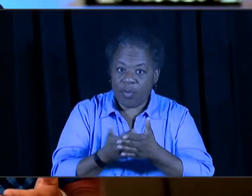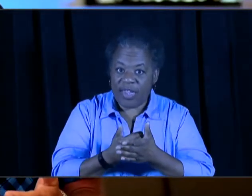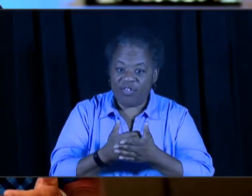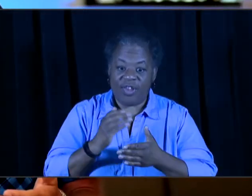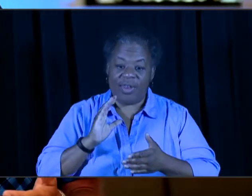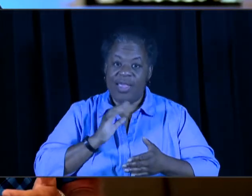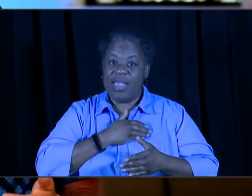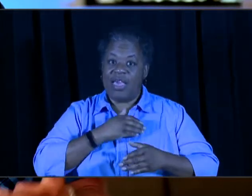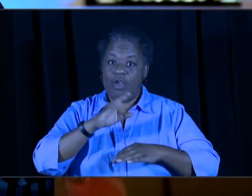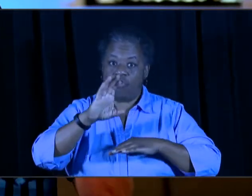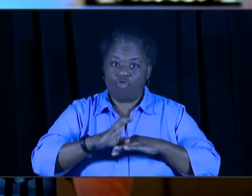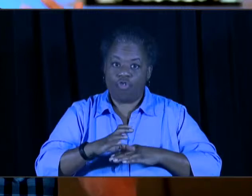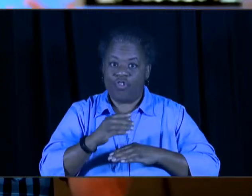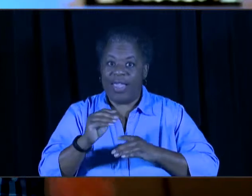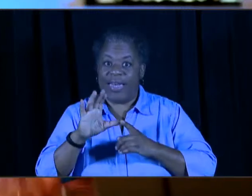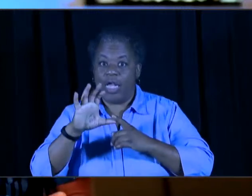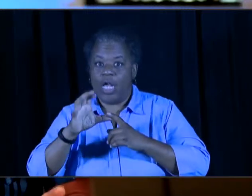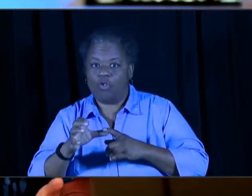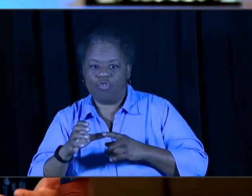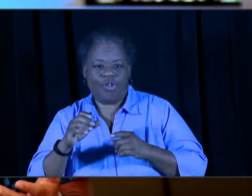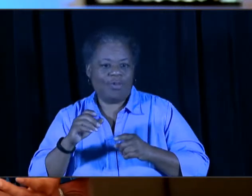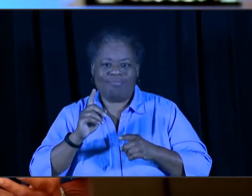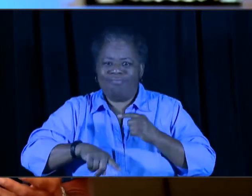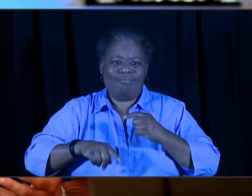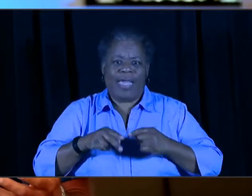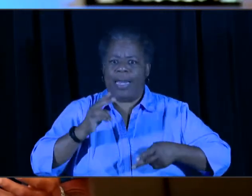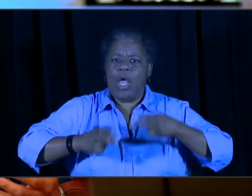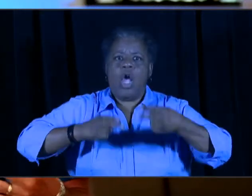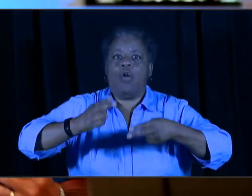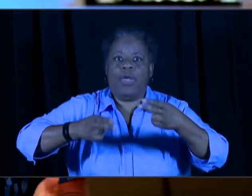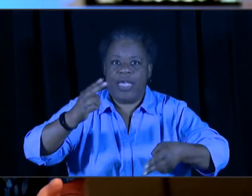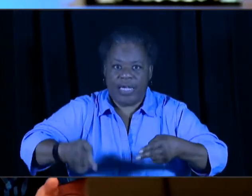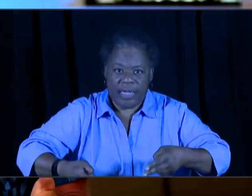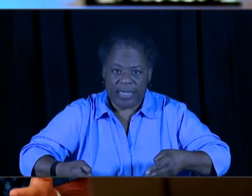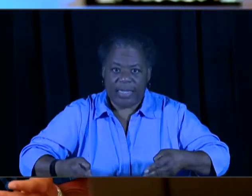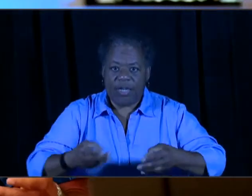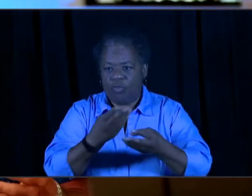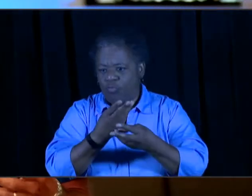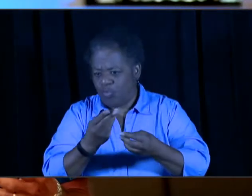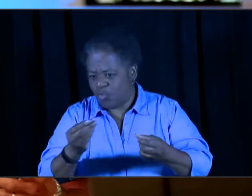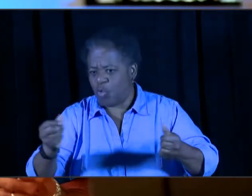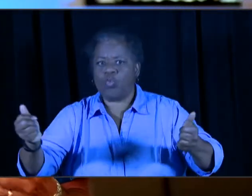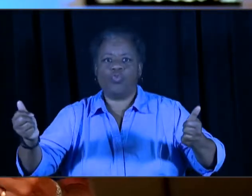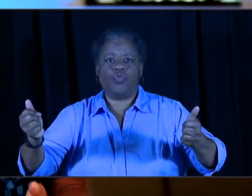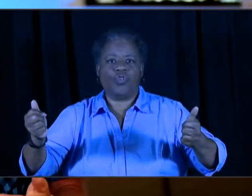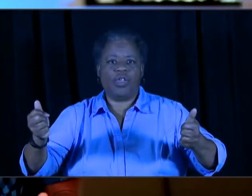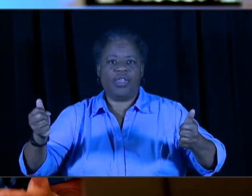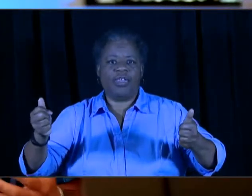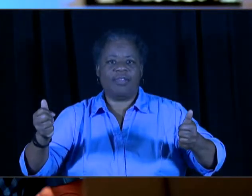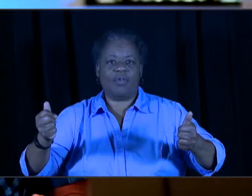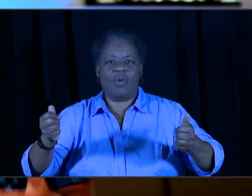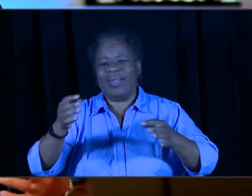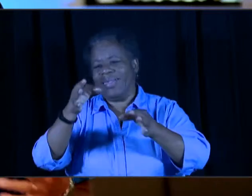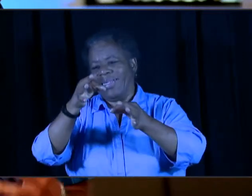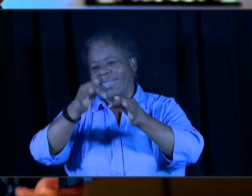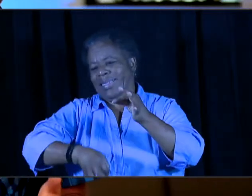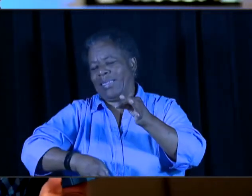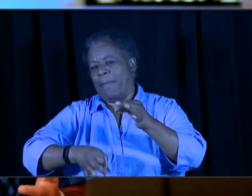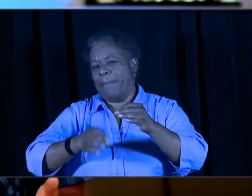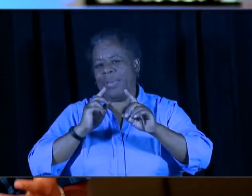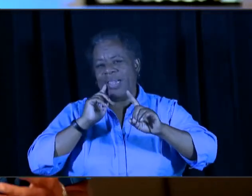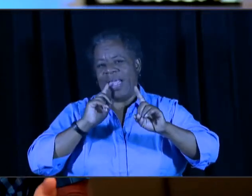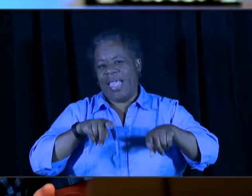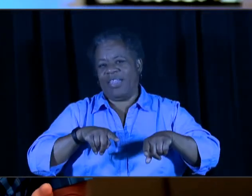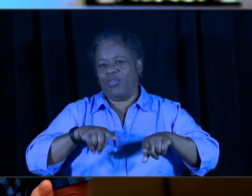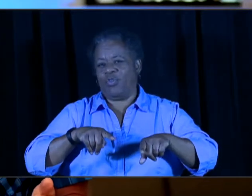culture, we can't rush to solutions or to simplistic answers or to